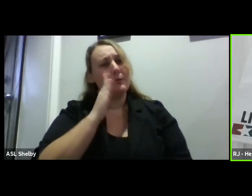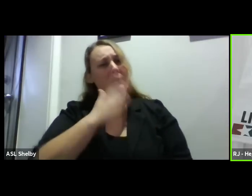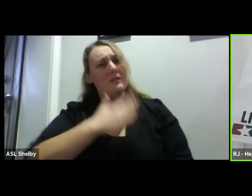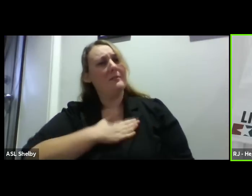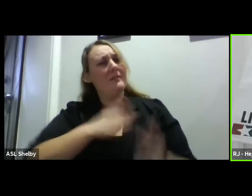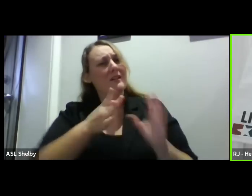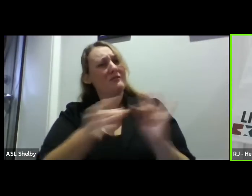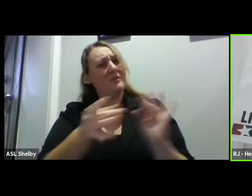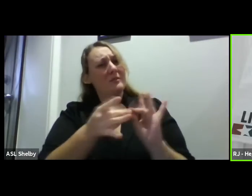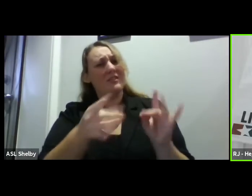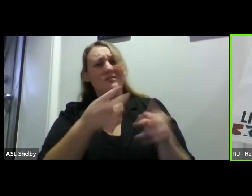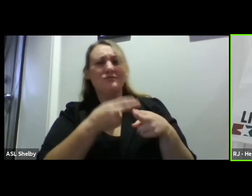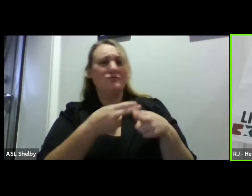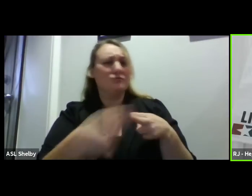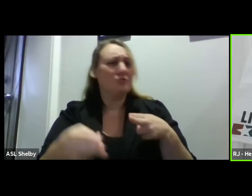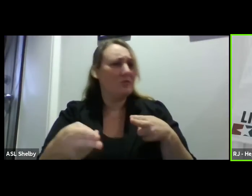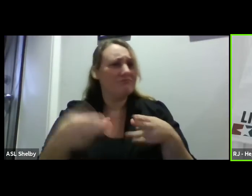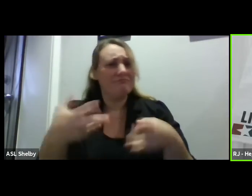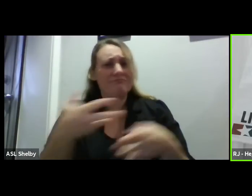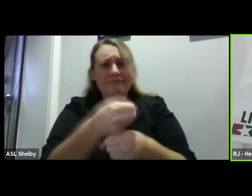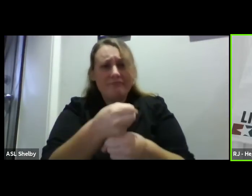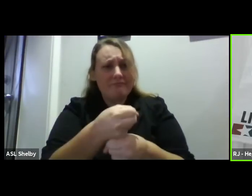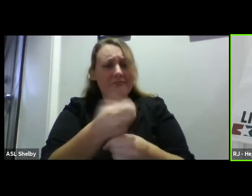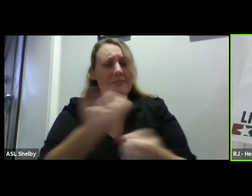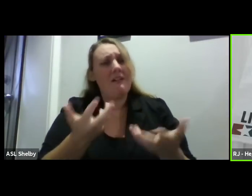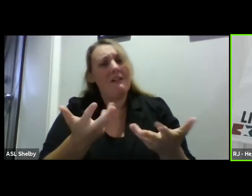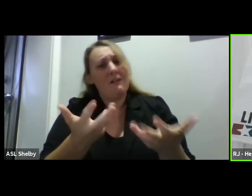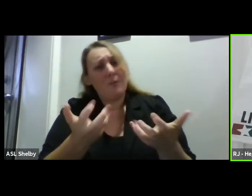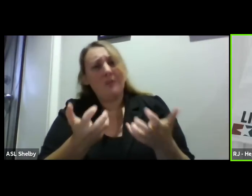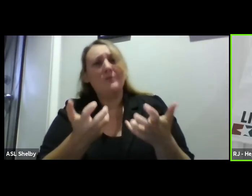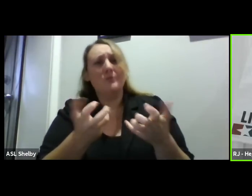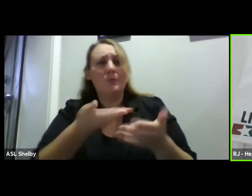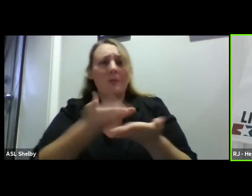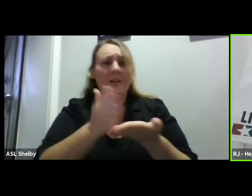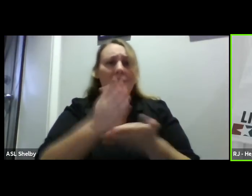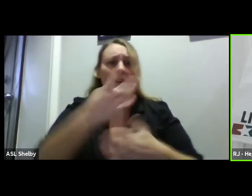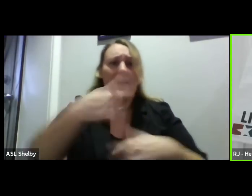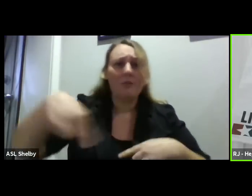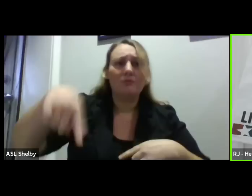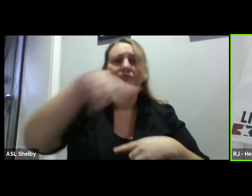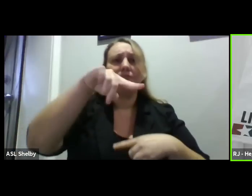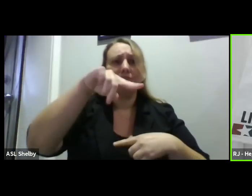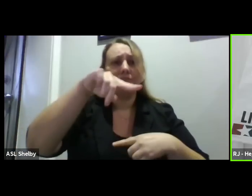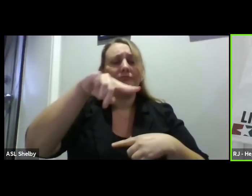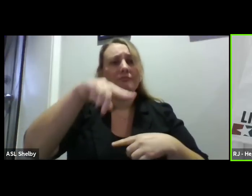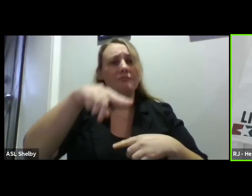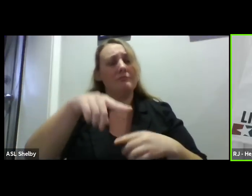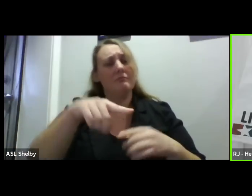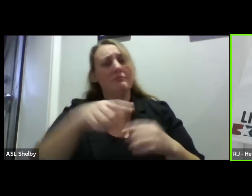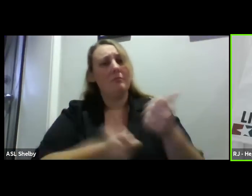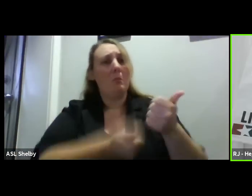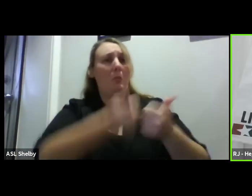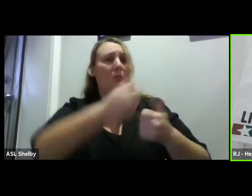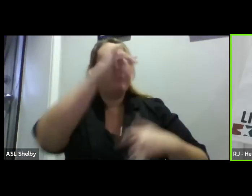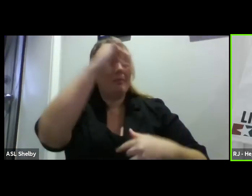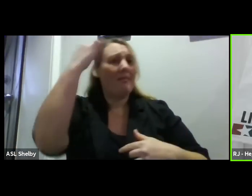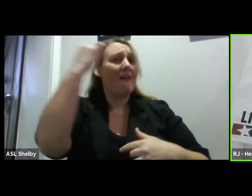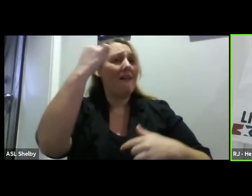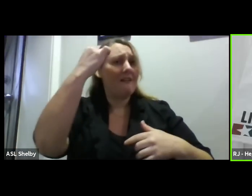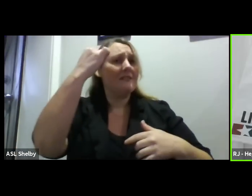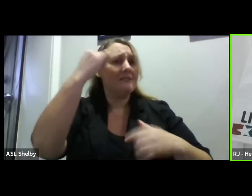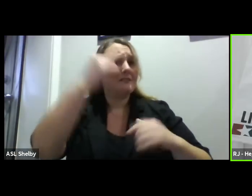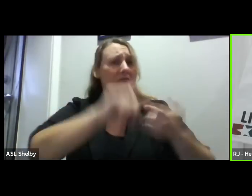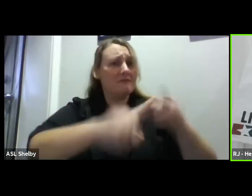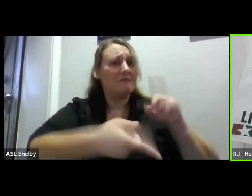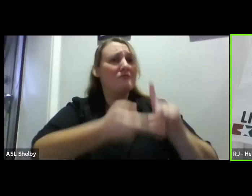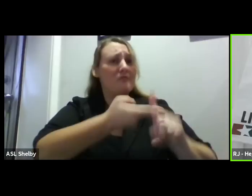center and give space and time to our Black comrades and colleagues